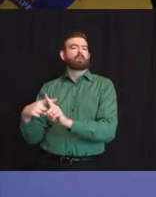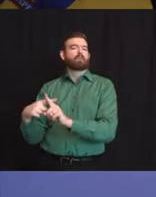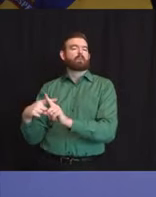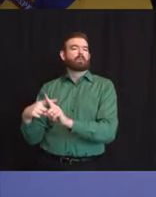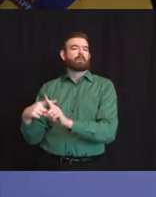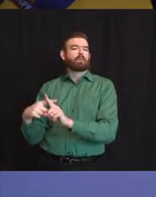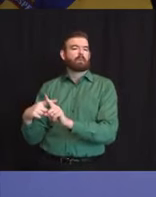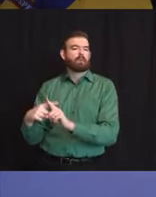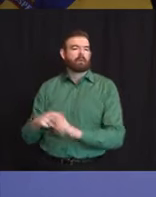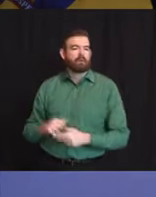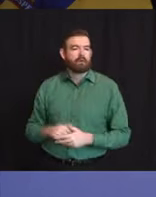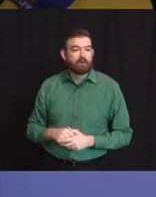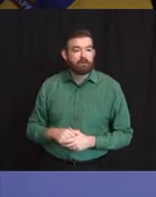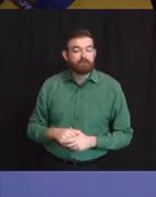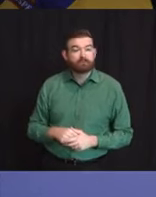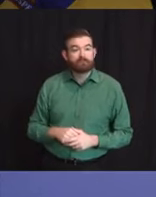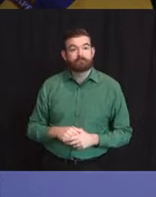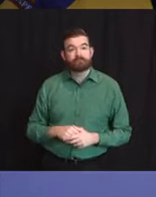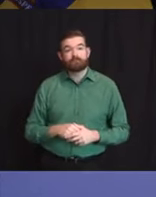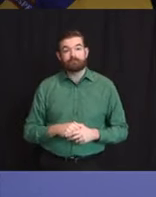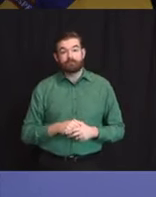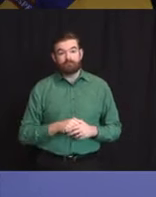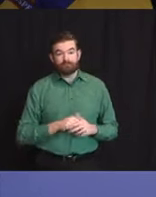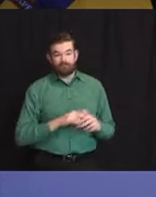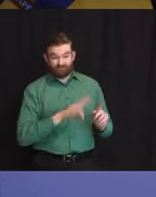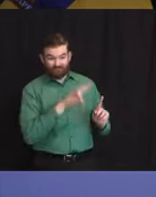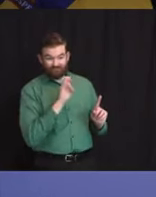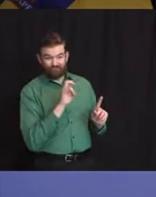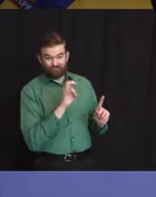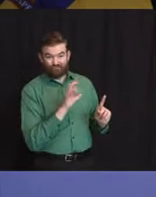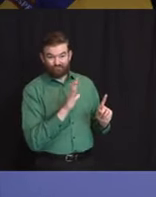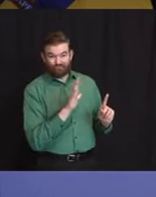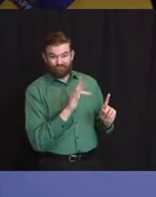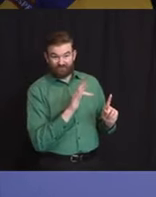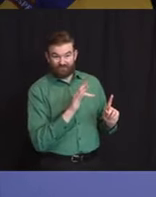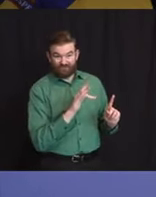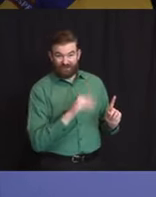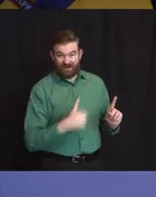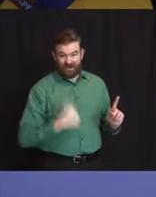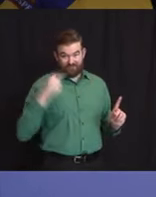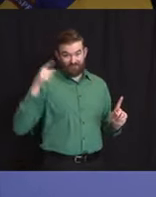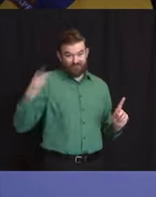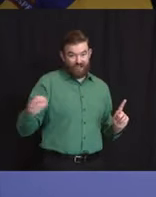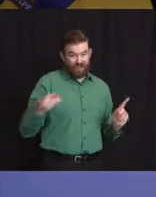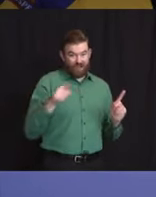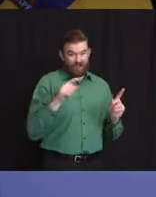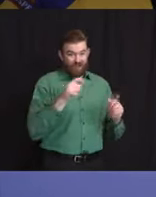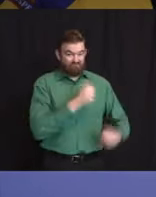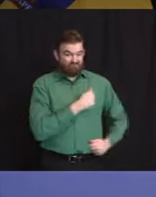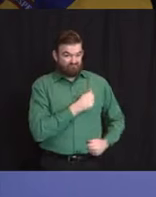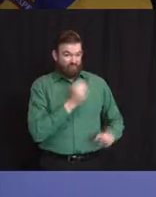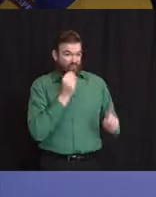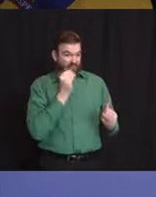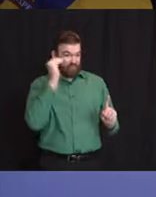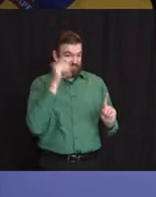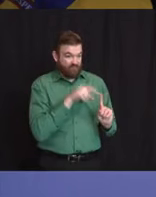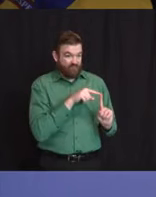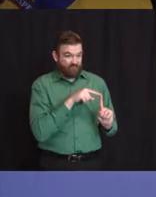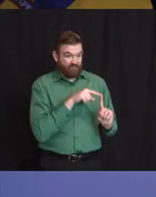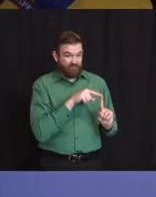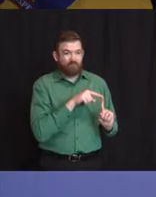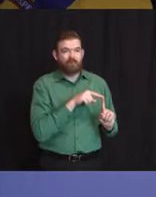725, 244 residents have tested positive, and 91 veterans have passed away.